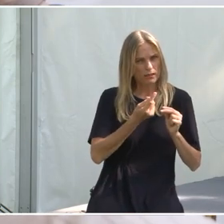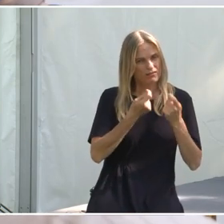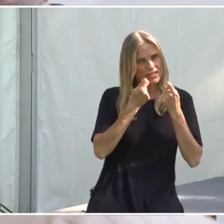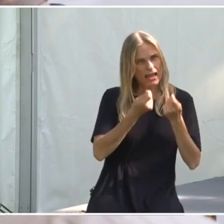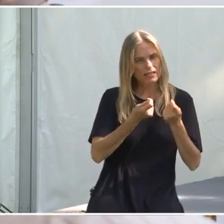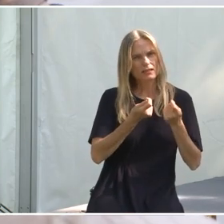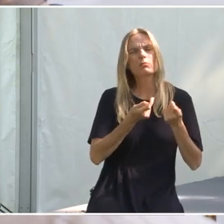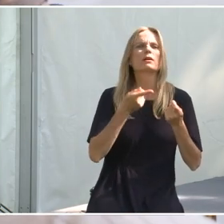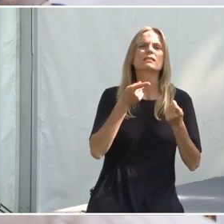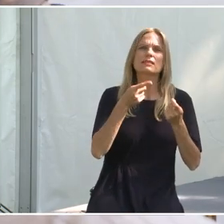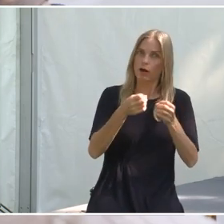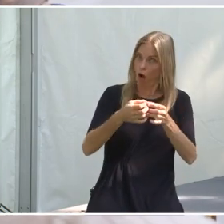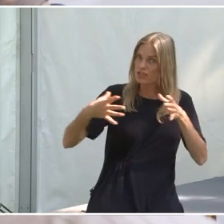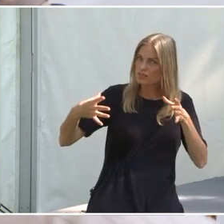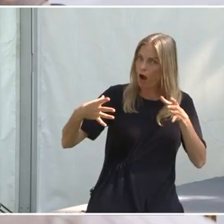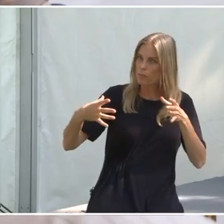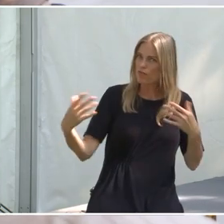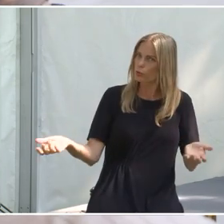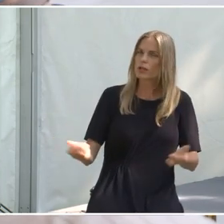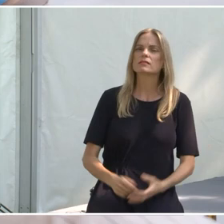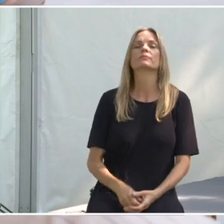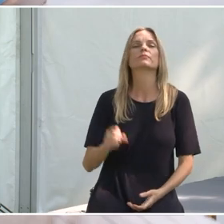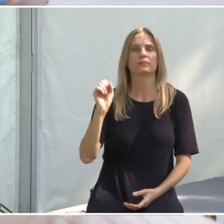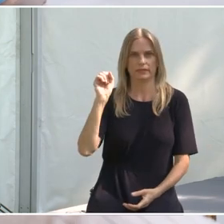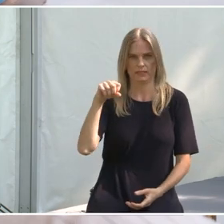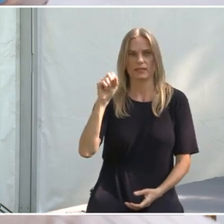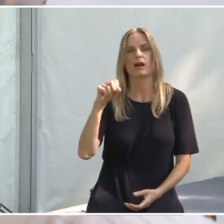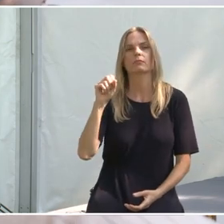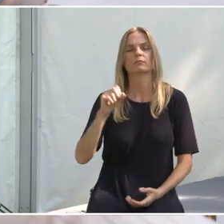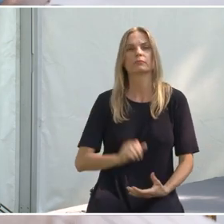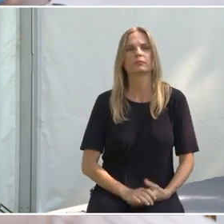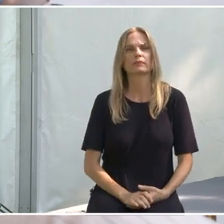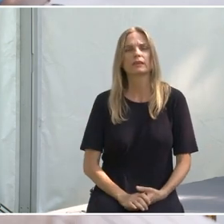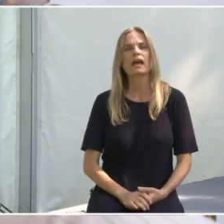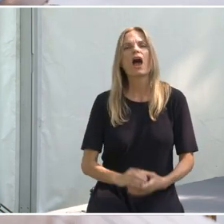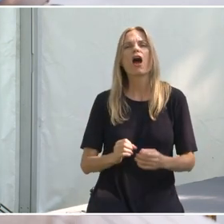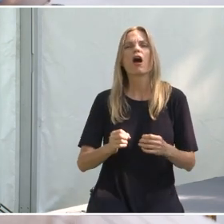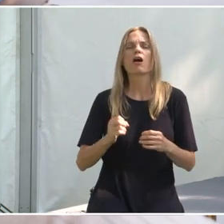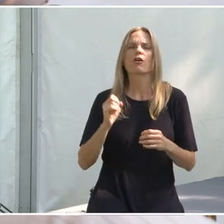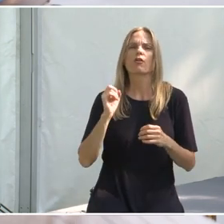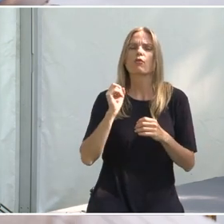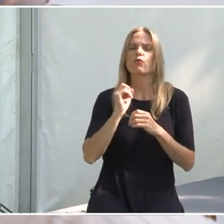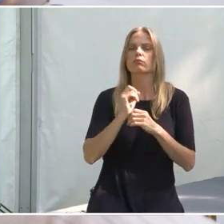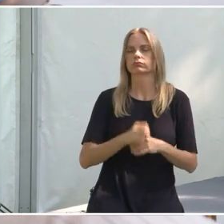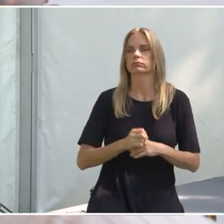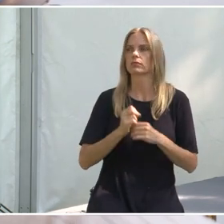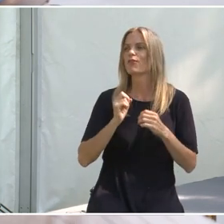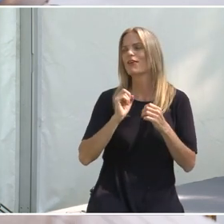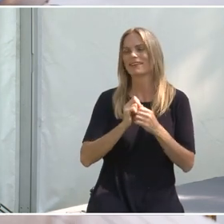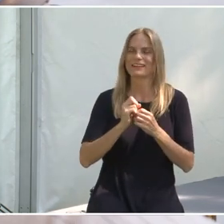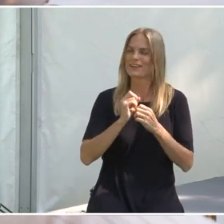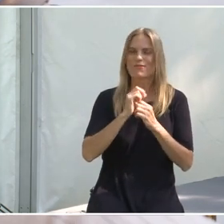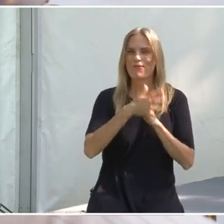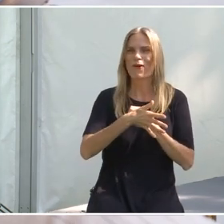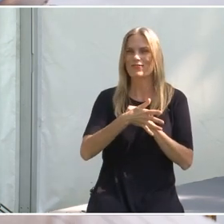this is following a growth curve? Yeah, definitely the COVID pandemic, it basically really